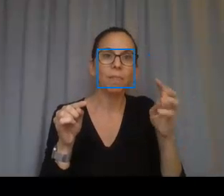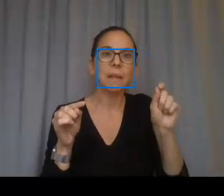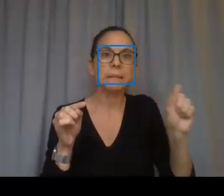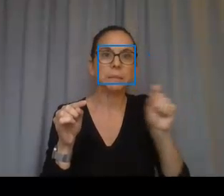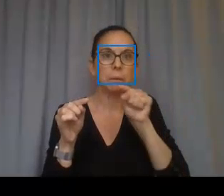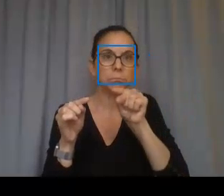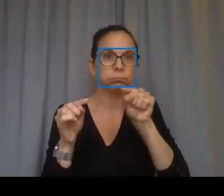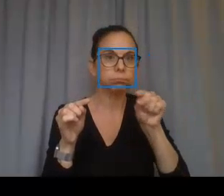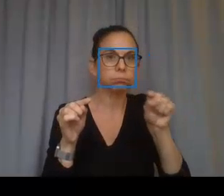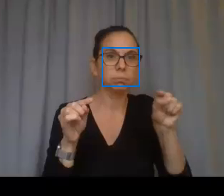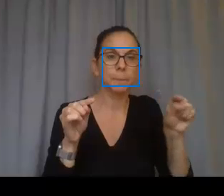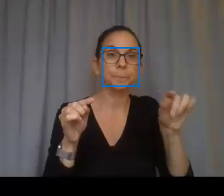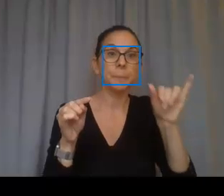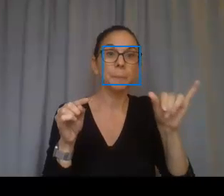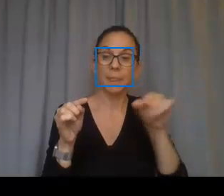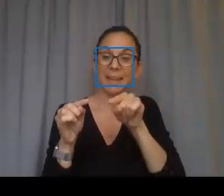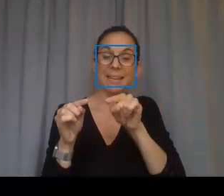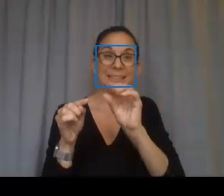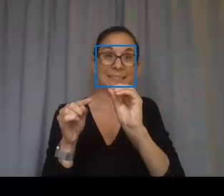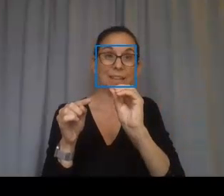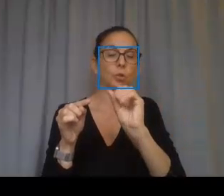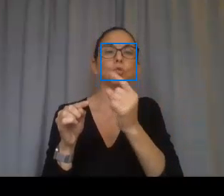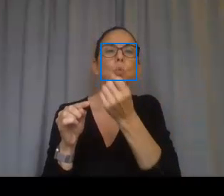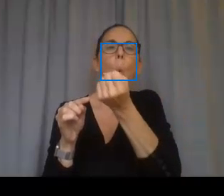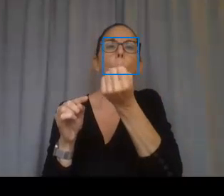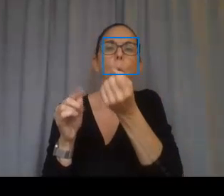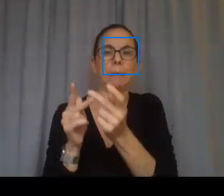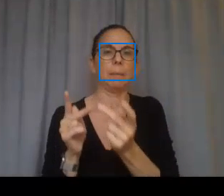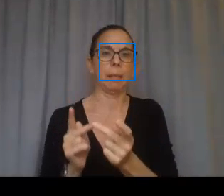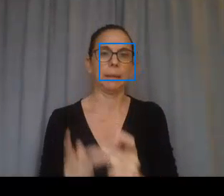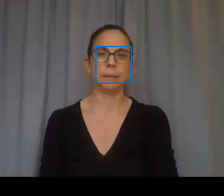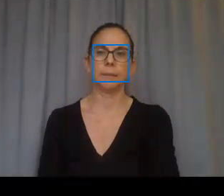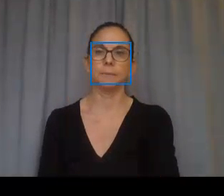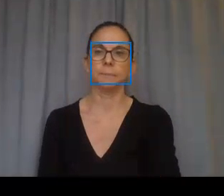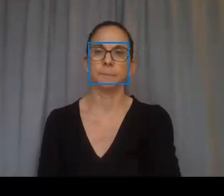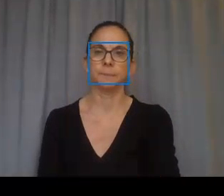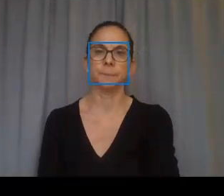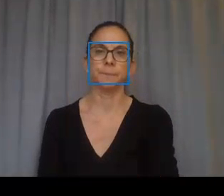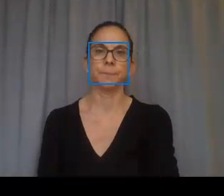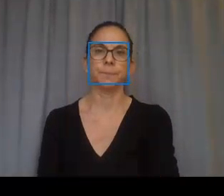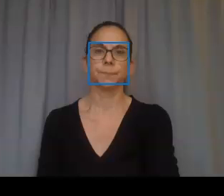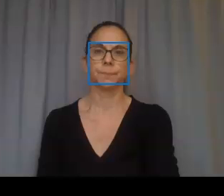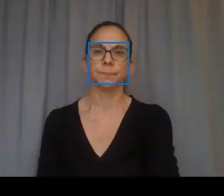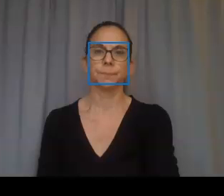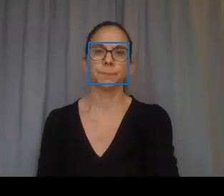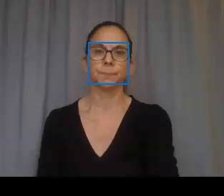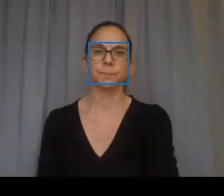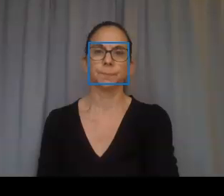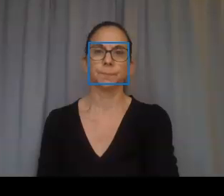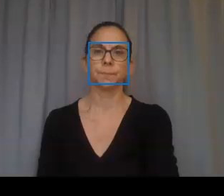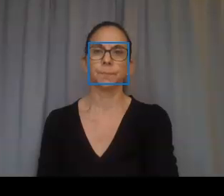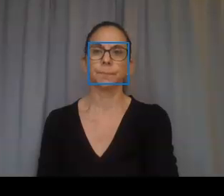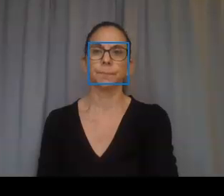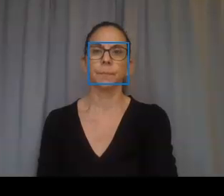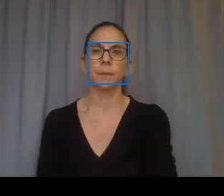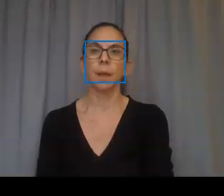place. And of course, that leading 0 before is just holding that decimal place in place. Okay, so that's when zeros are